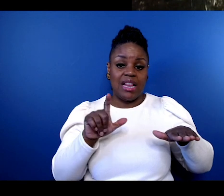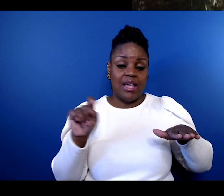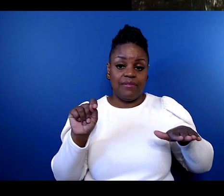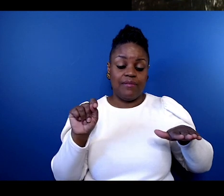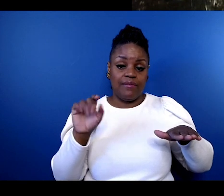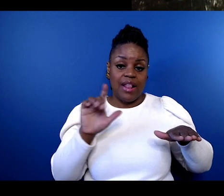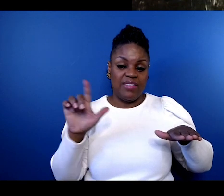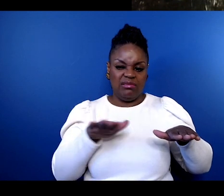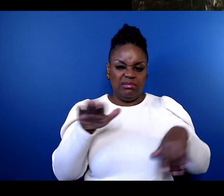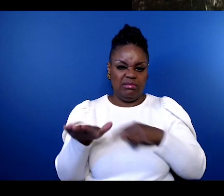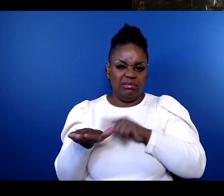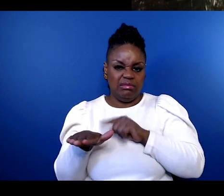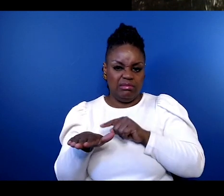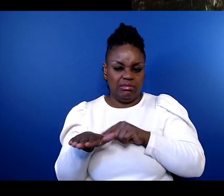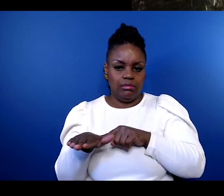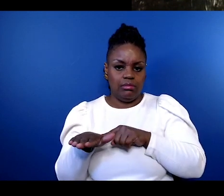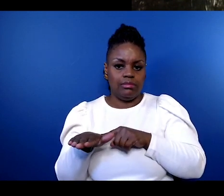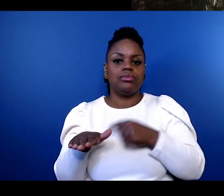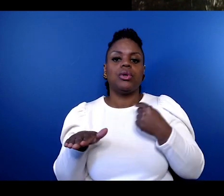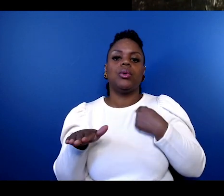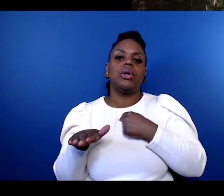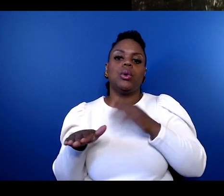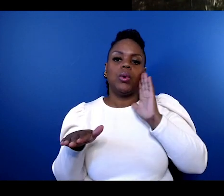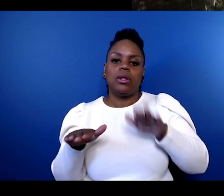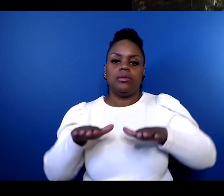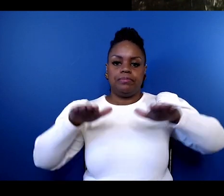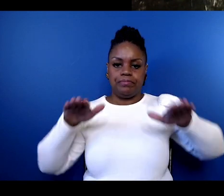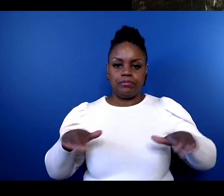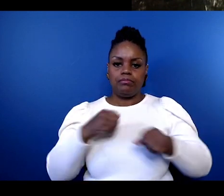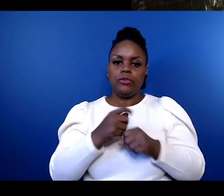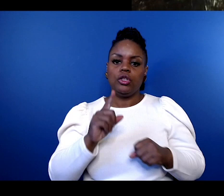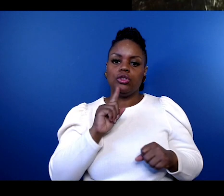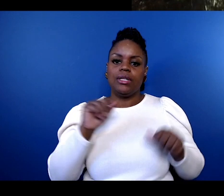We're going to slowly raise that leg up higher as you make space.